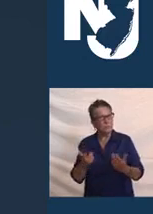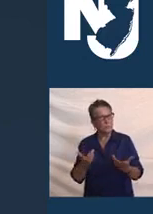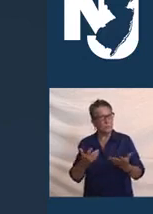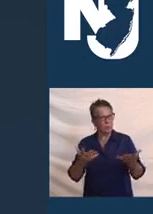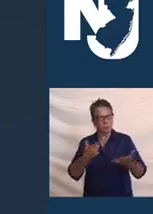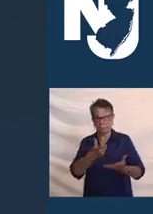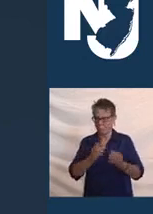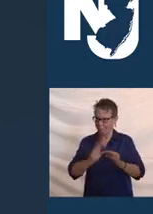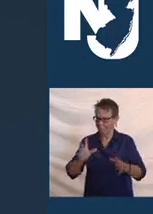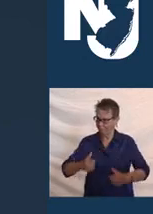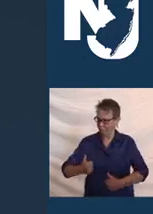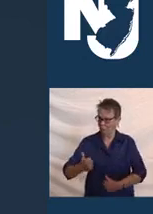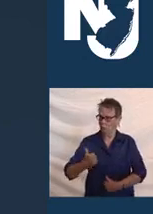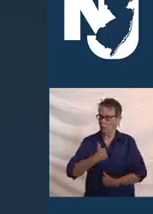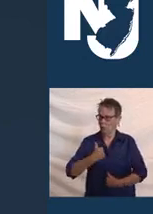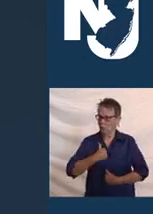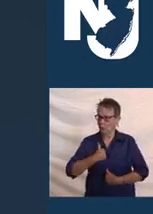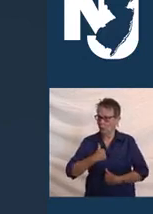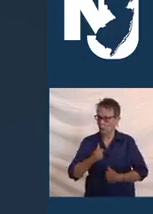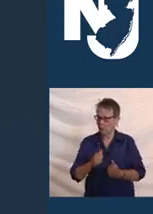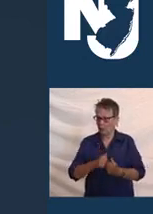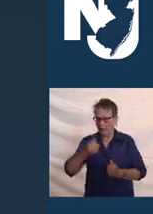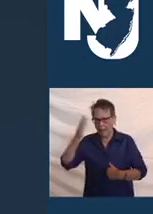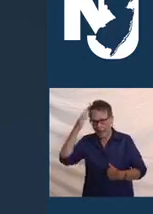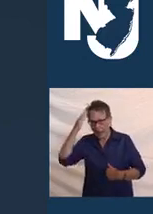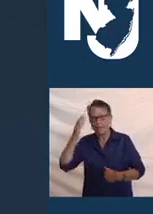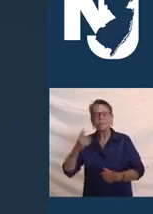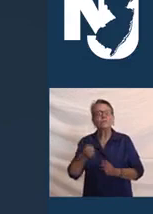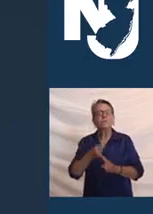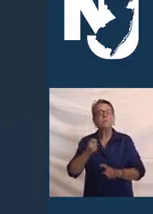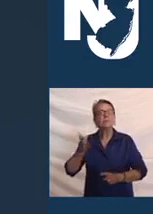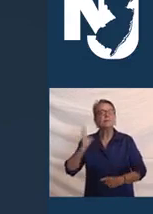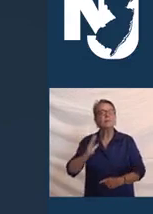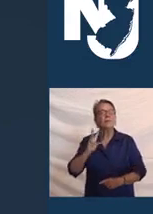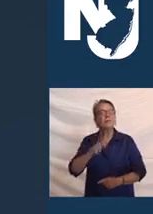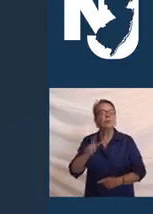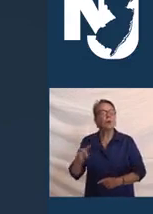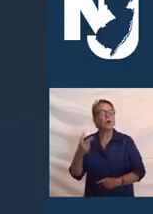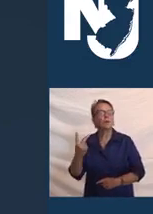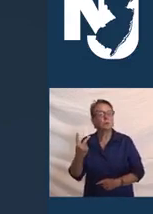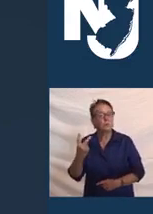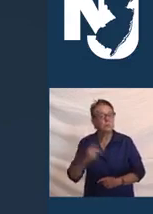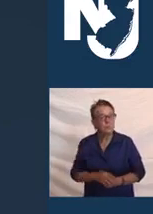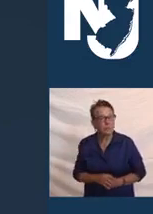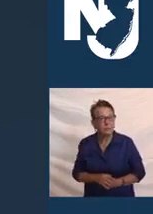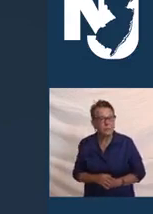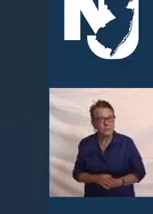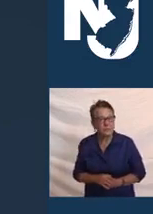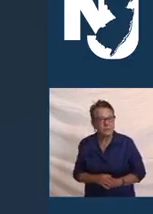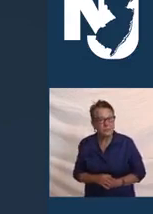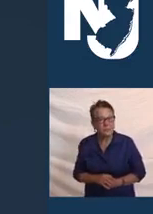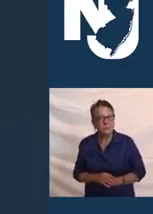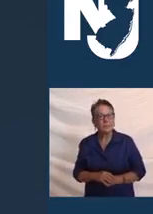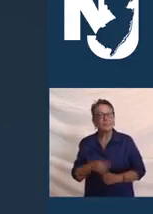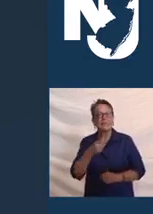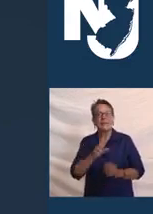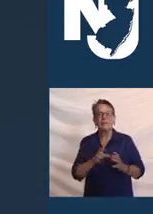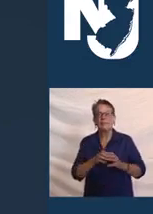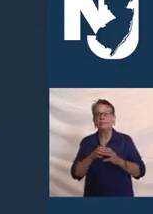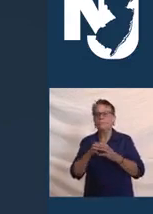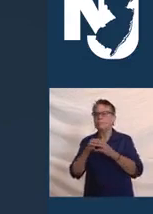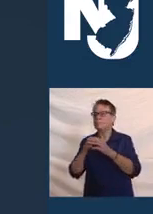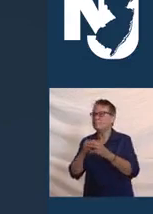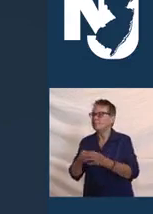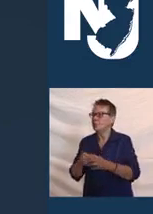II, serving in intelligence and reconnaissance with the Army. It was part of the 24th Division that entered Japan. When he returned